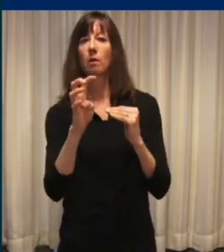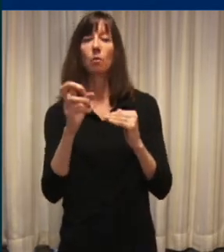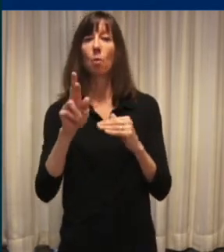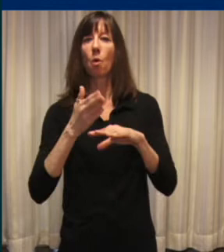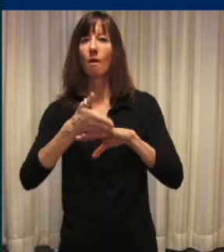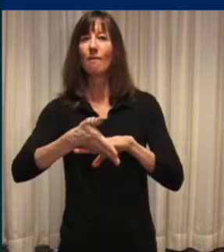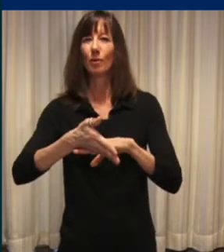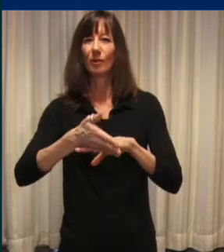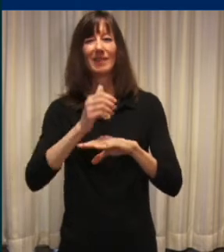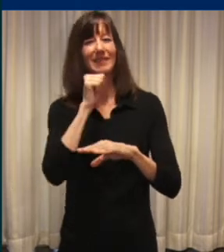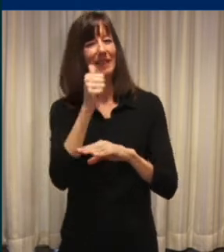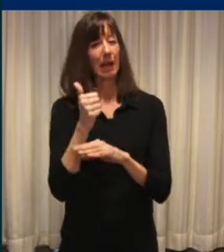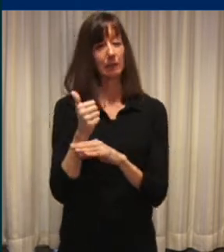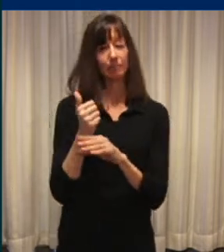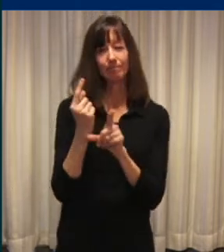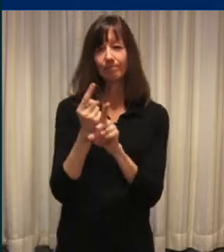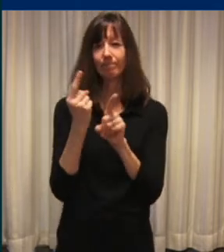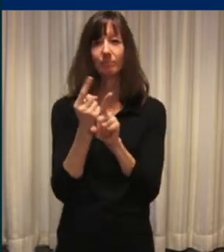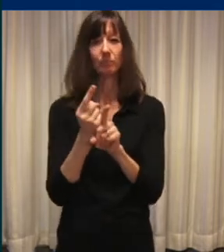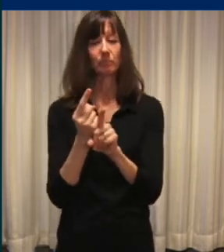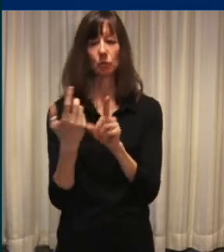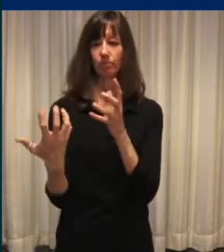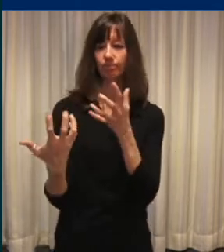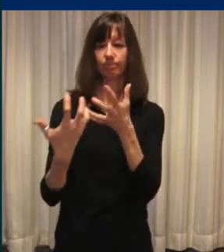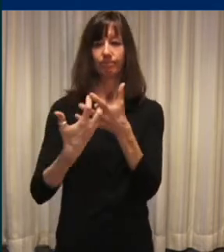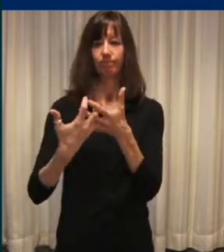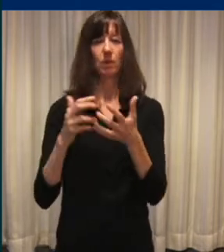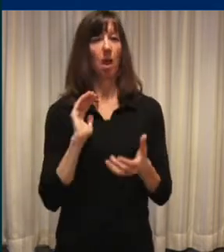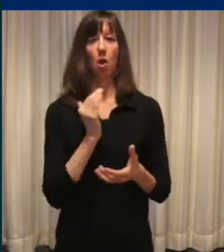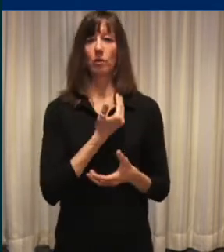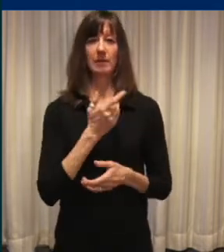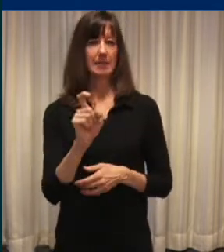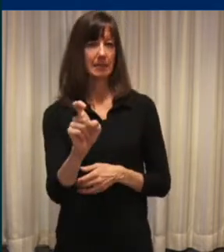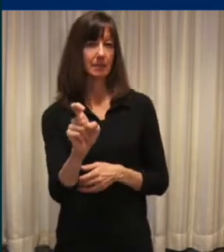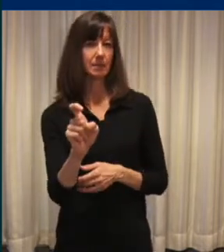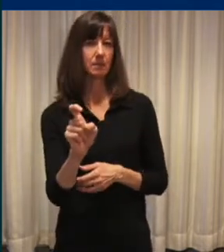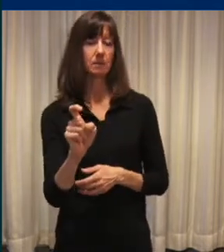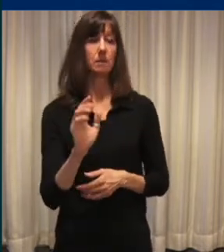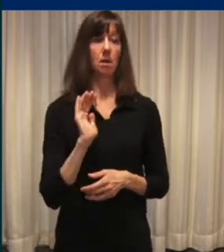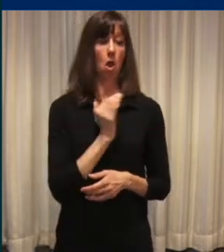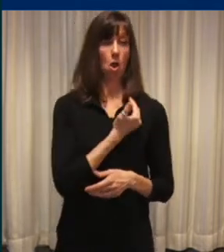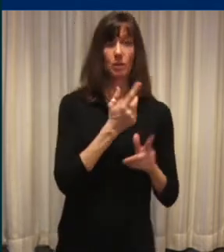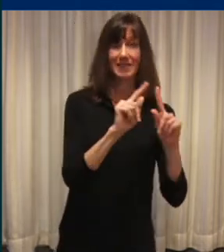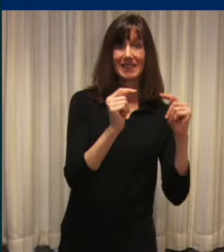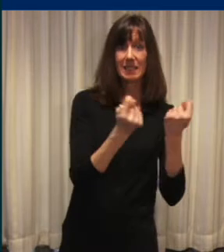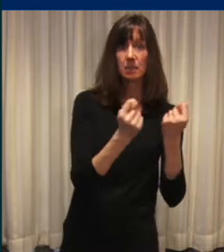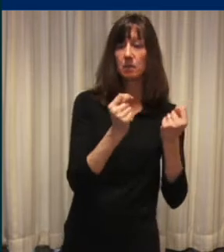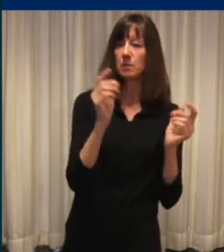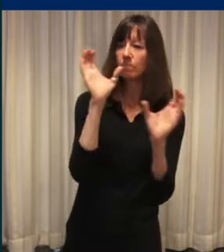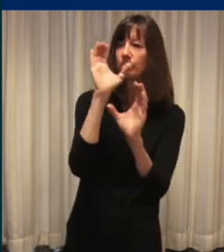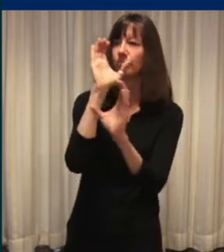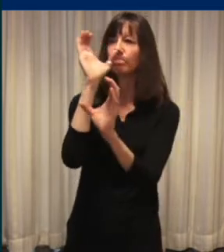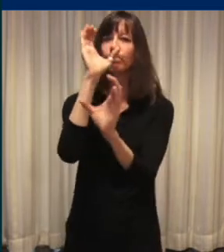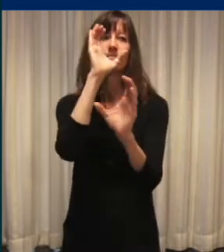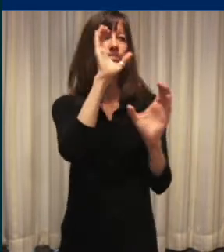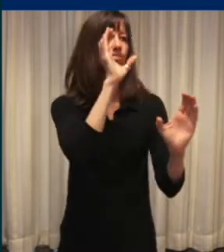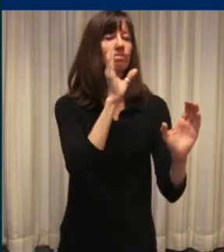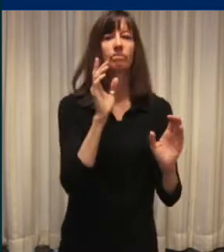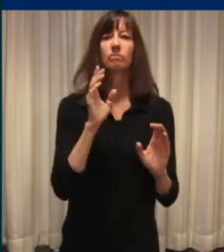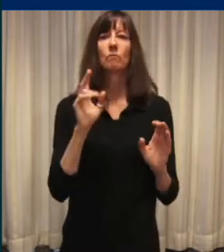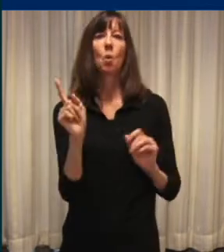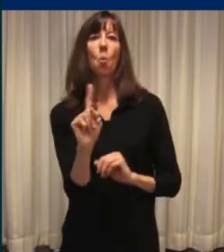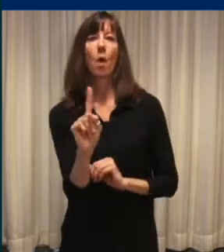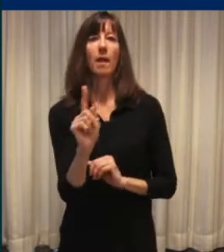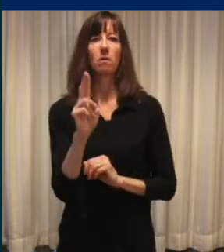weeks, my team and I have been scouting different sites for where we might be able to build effectively a, we're calling